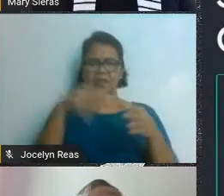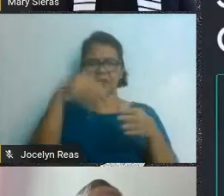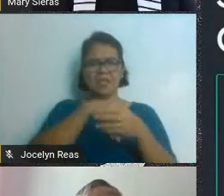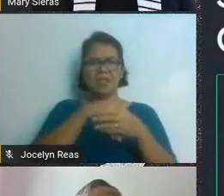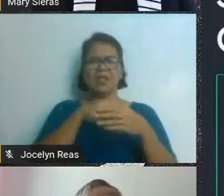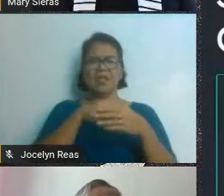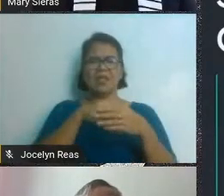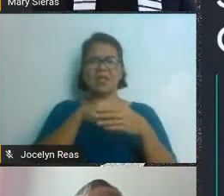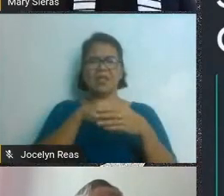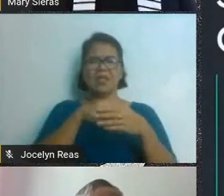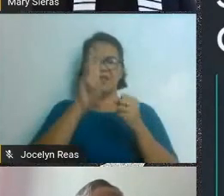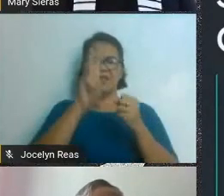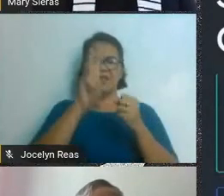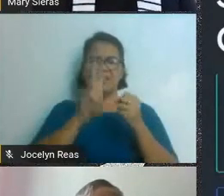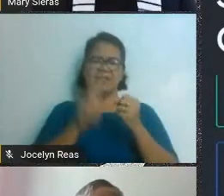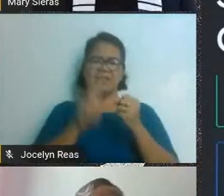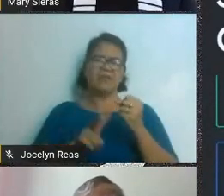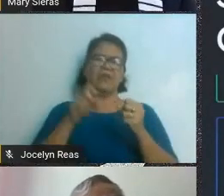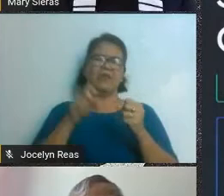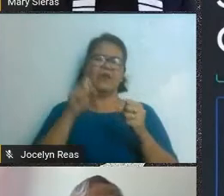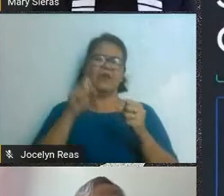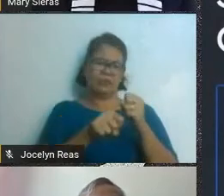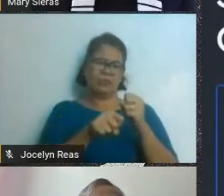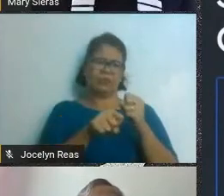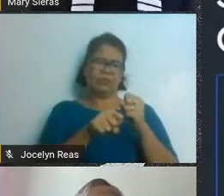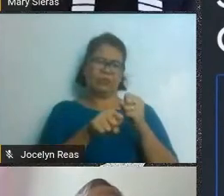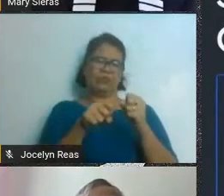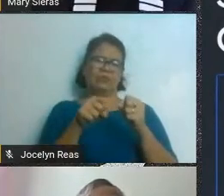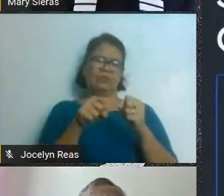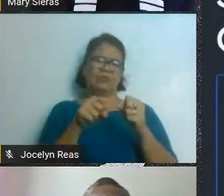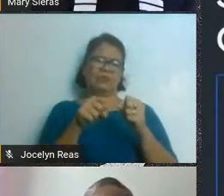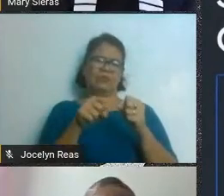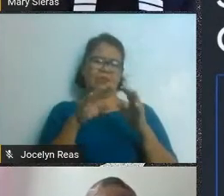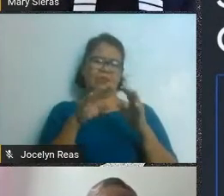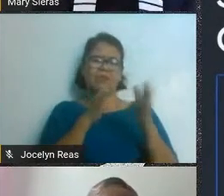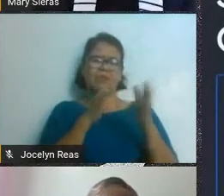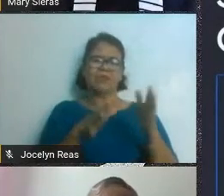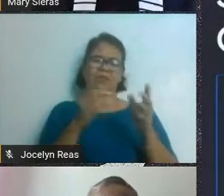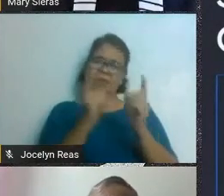to the internet. Wala.